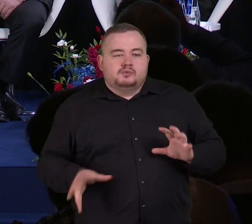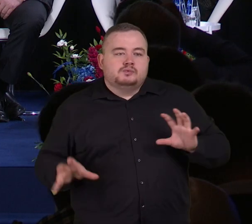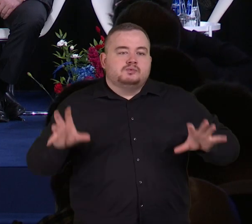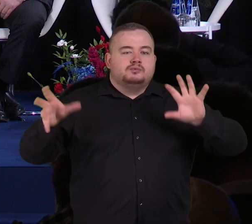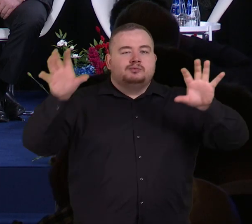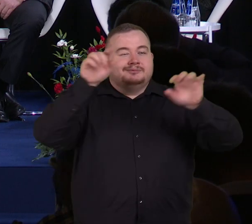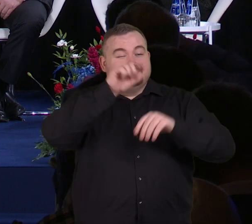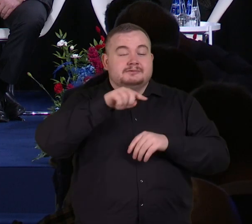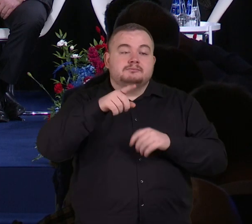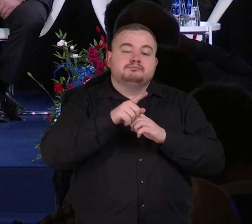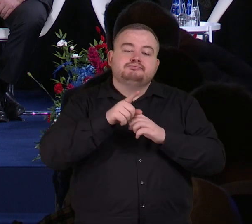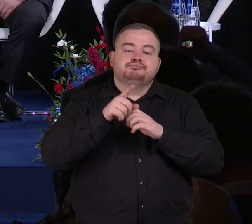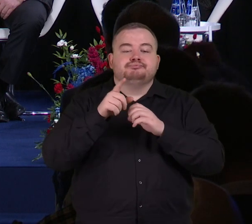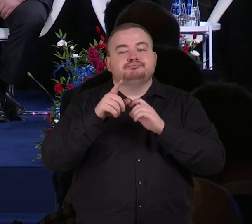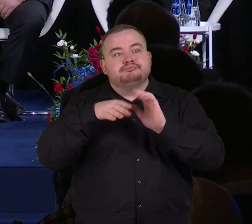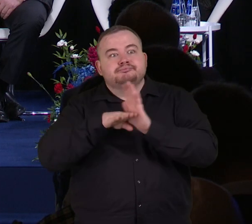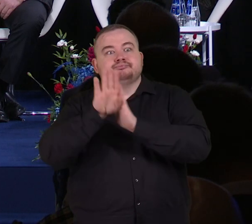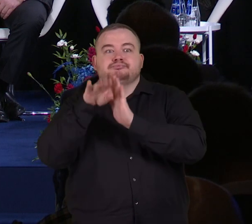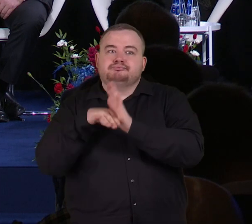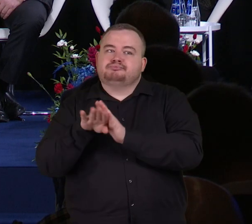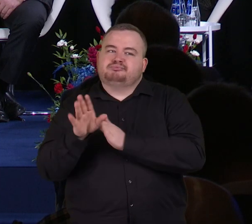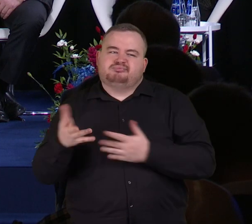as you said, the war. So.